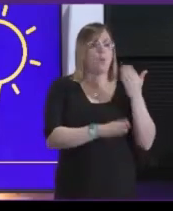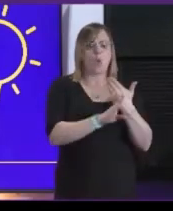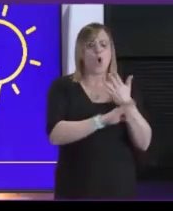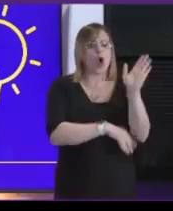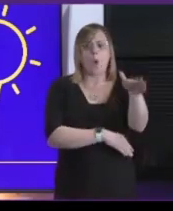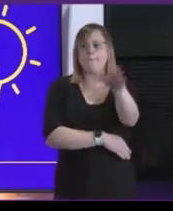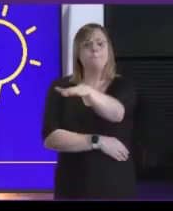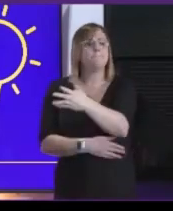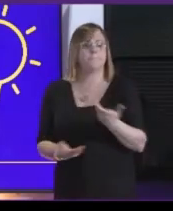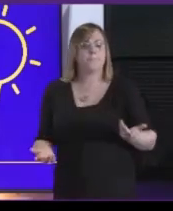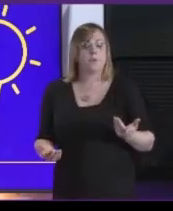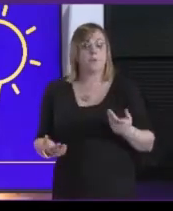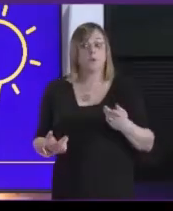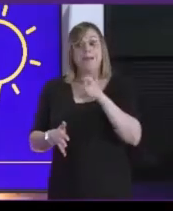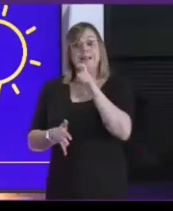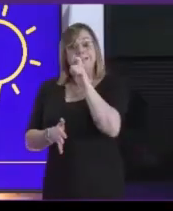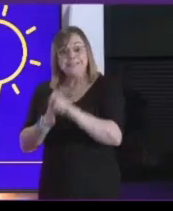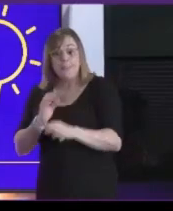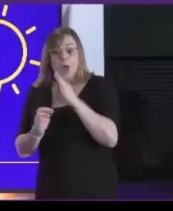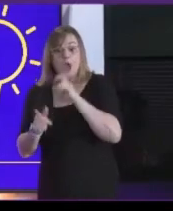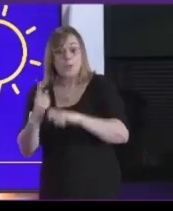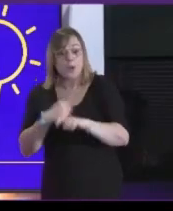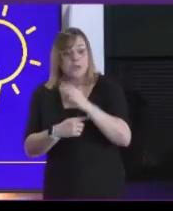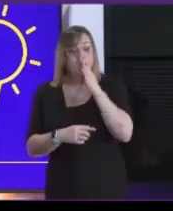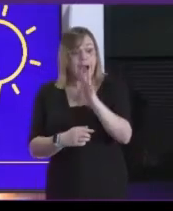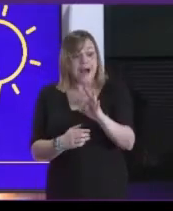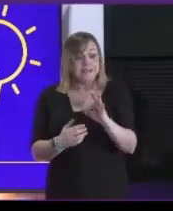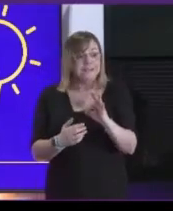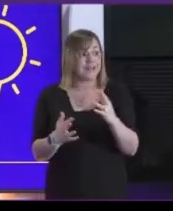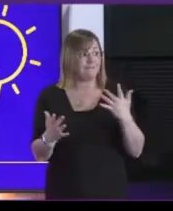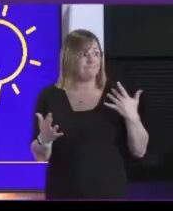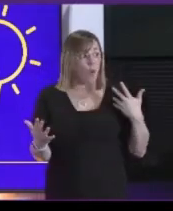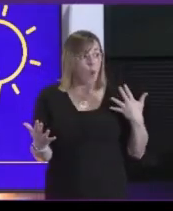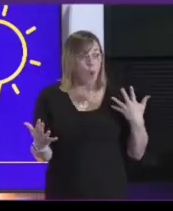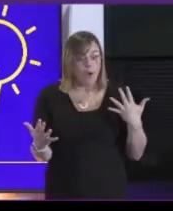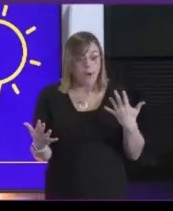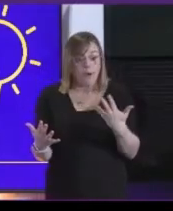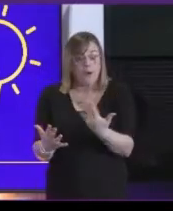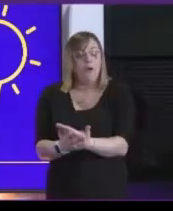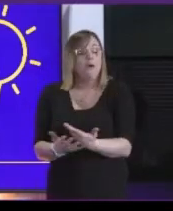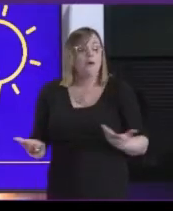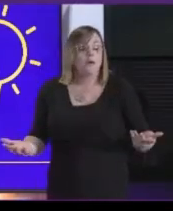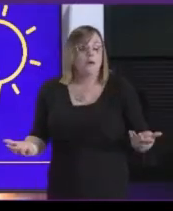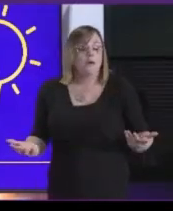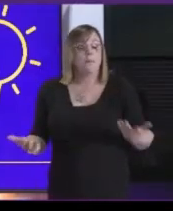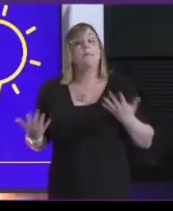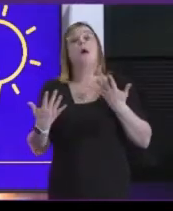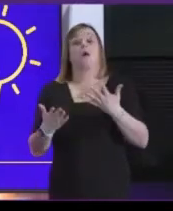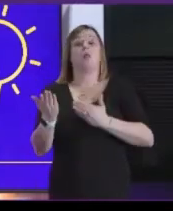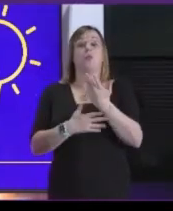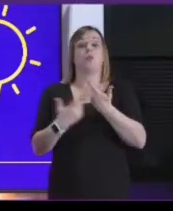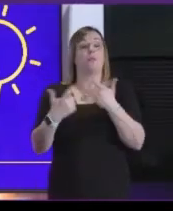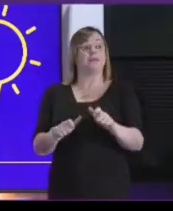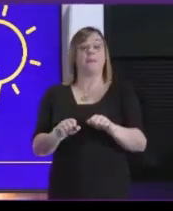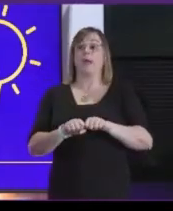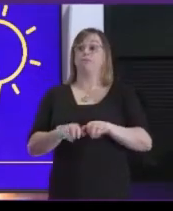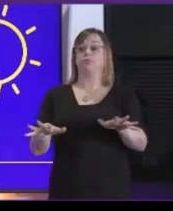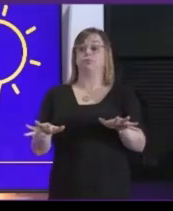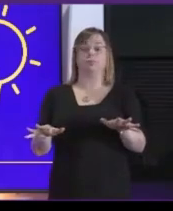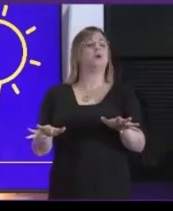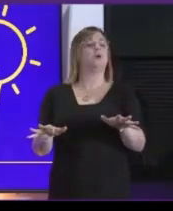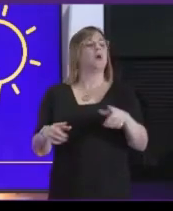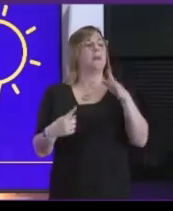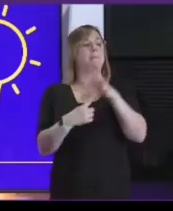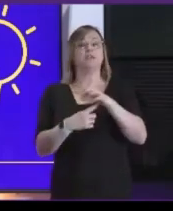that the disability community had been asking for in way of accommodation for years. But only when it mattered to